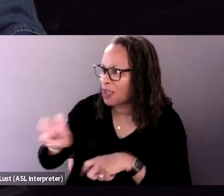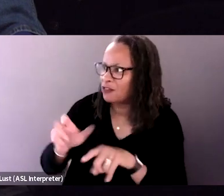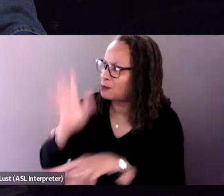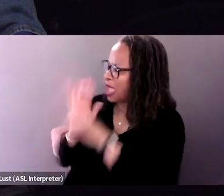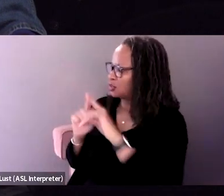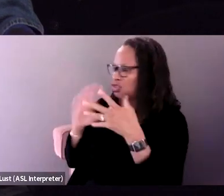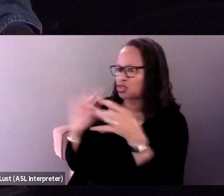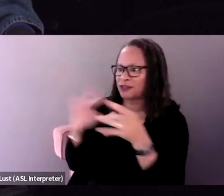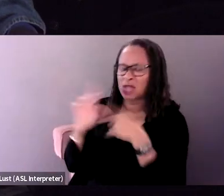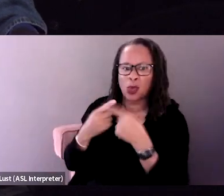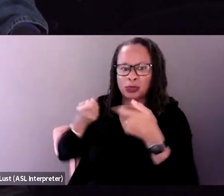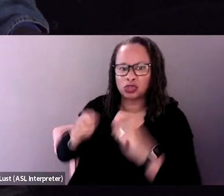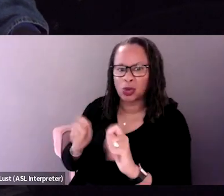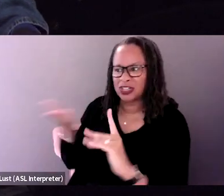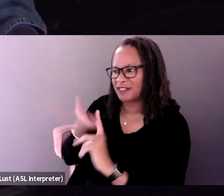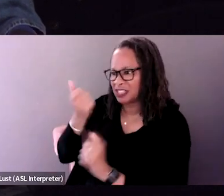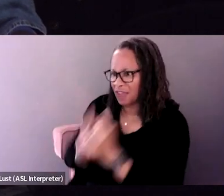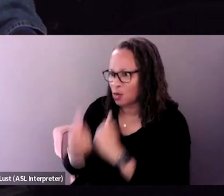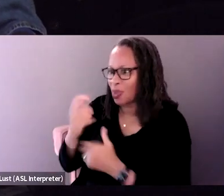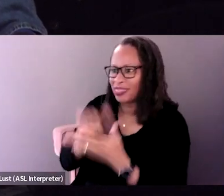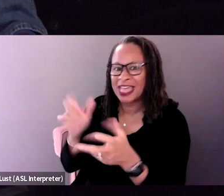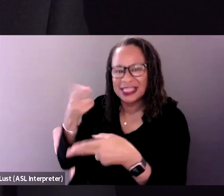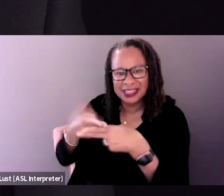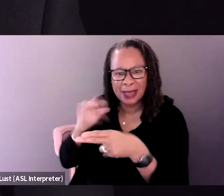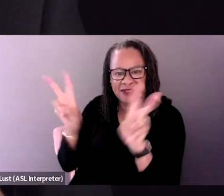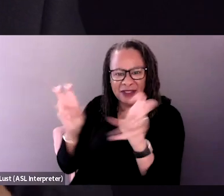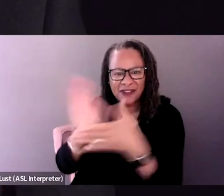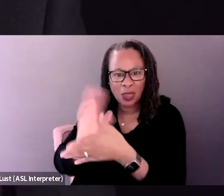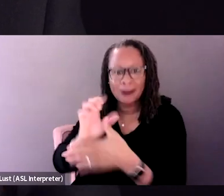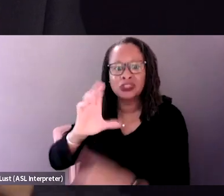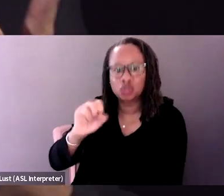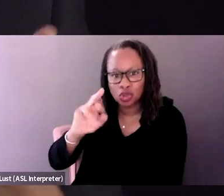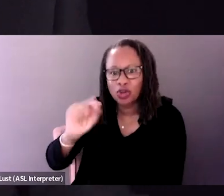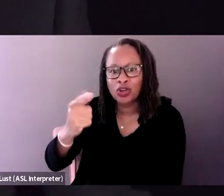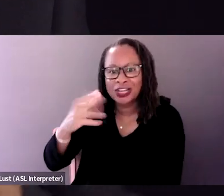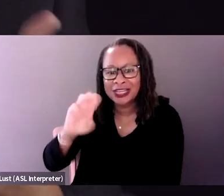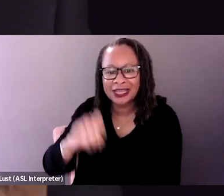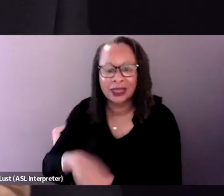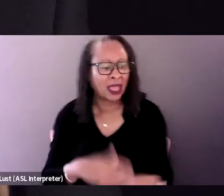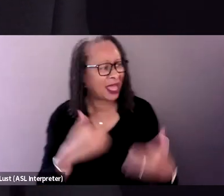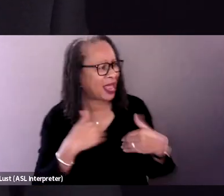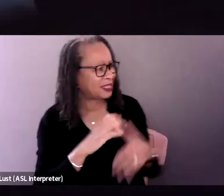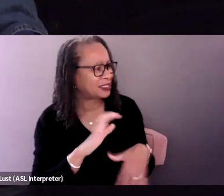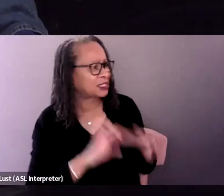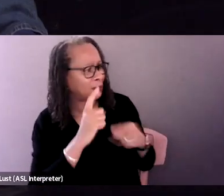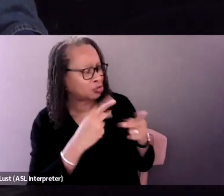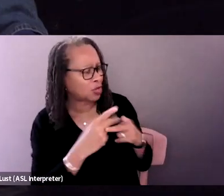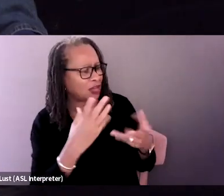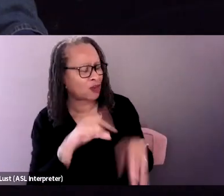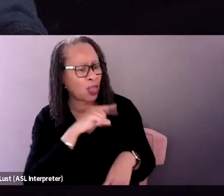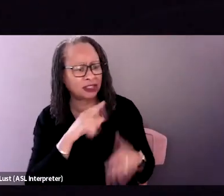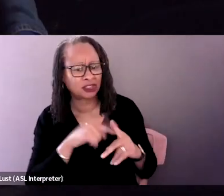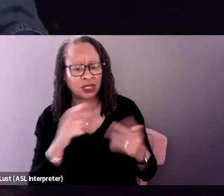conversation back when we were trying to convince everybody to let us call the film Sugarcane. Well, it does have this elemental kind of like quality to it, right? It feels